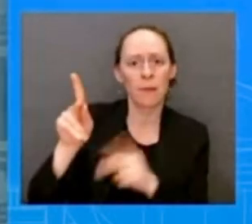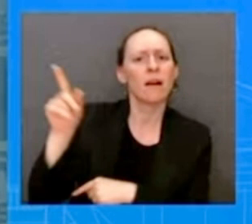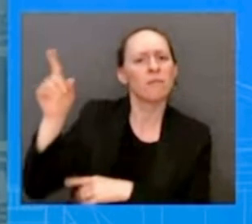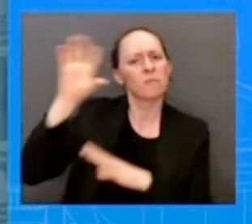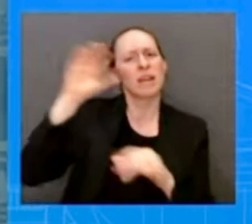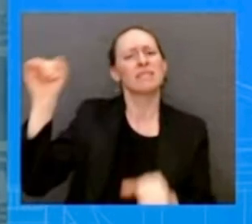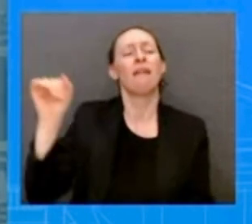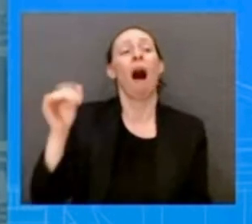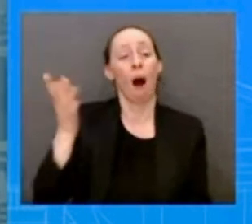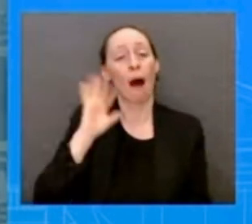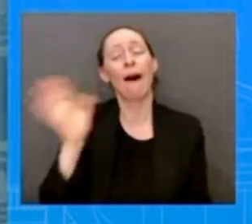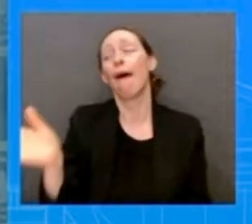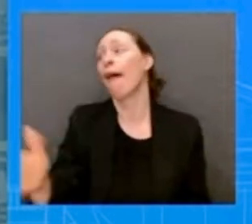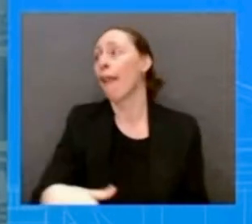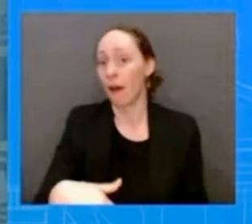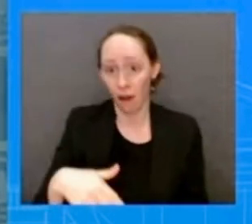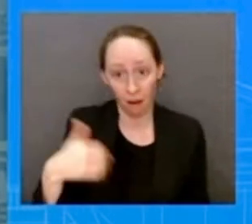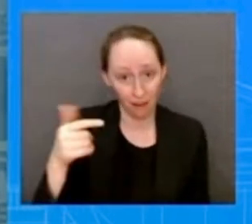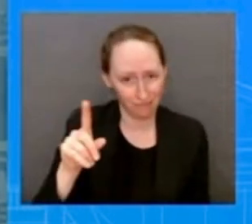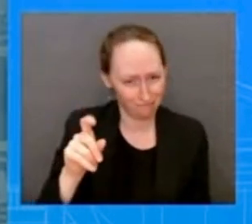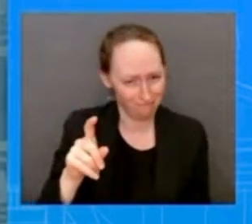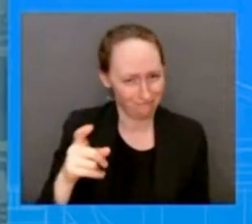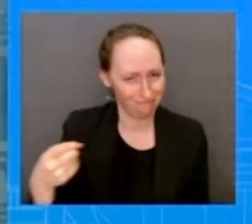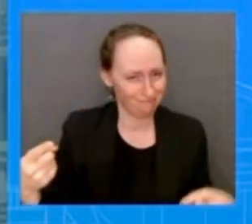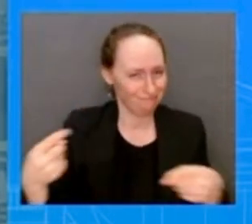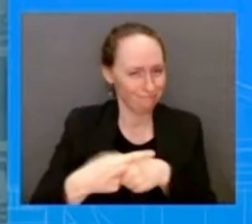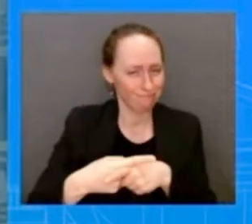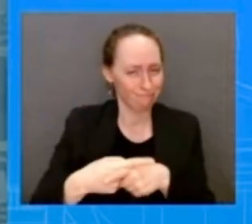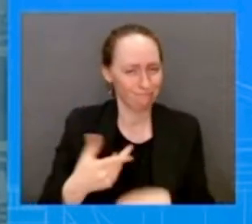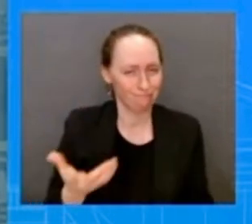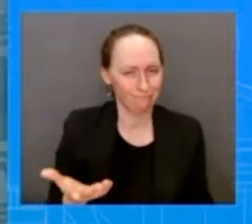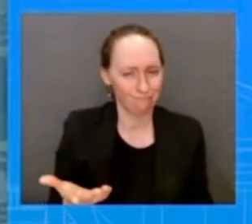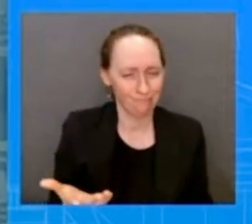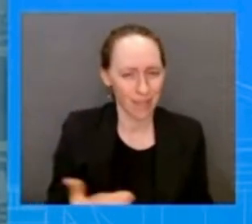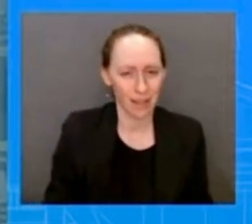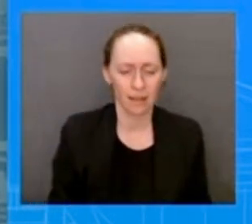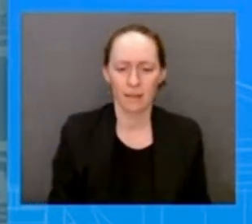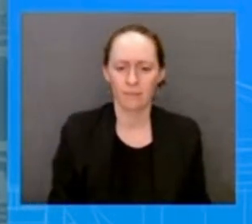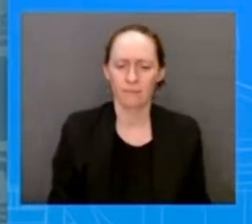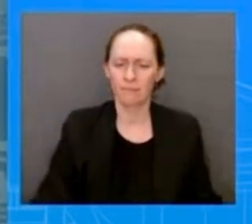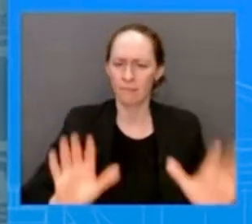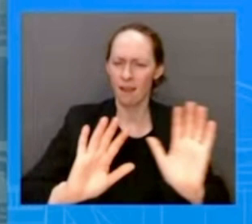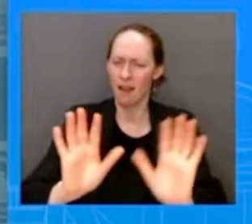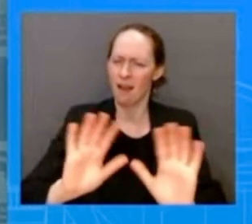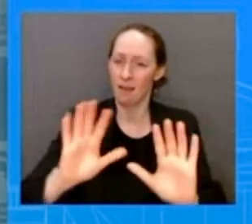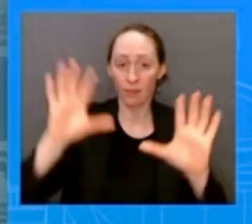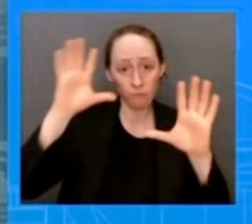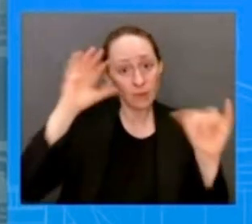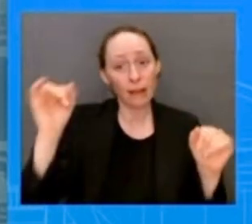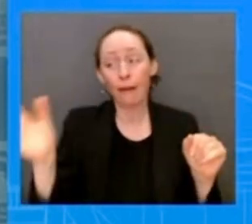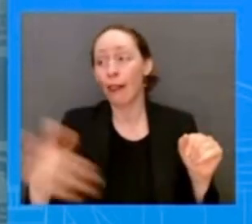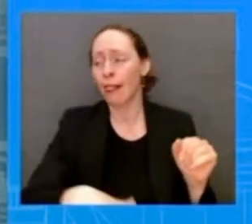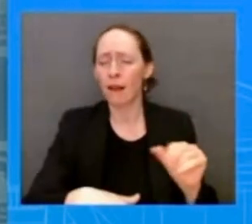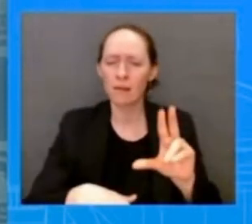to get to, hopefully, to get some answers that that we can rely on. Right now, there's just no consensus.